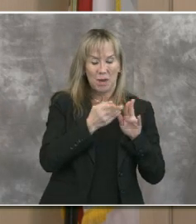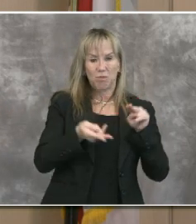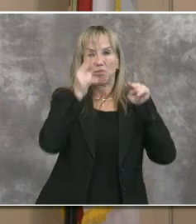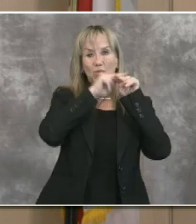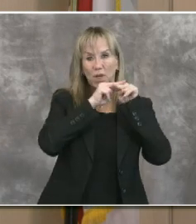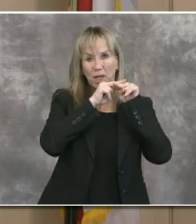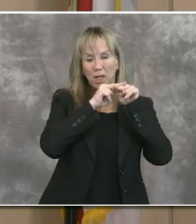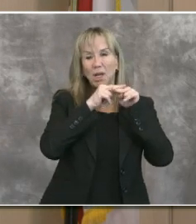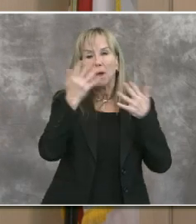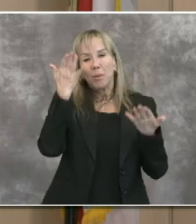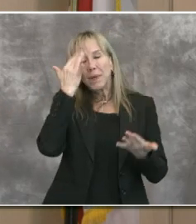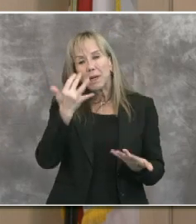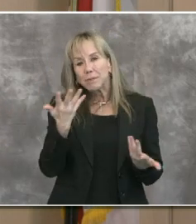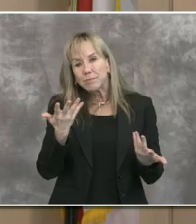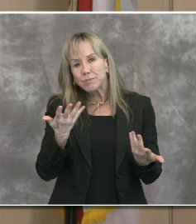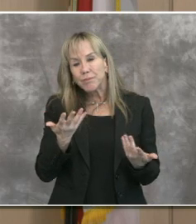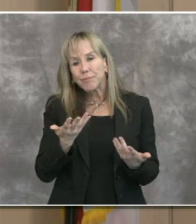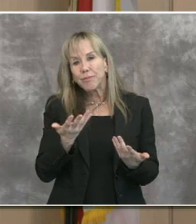to the fact that